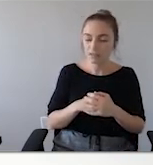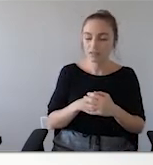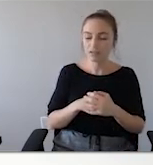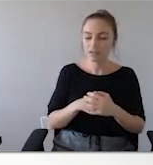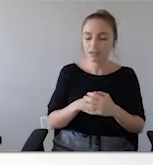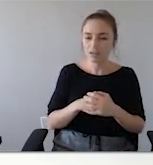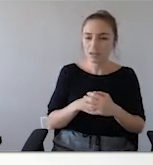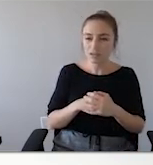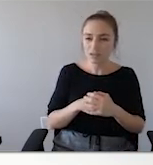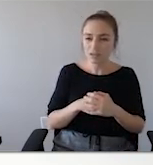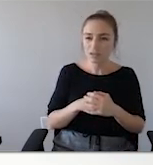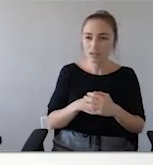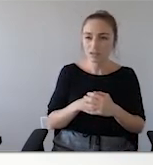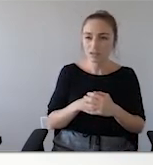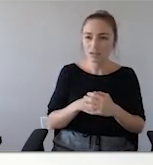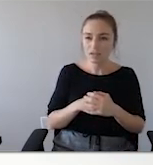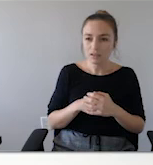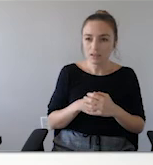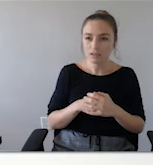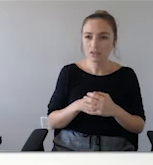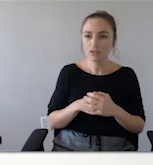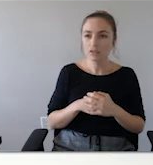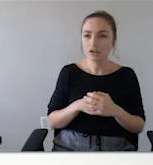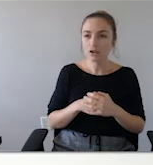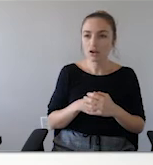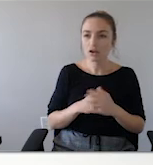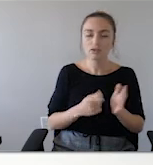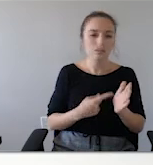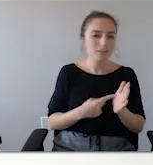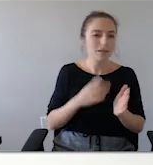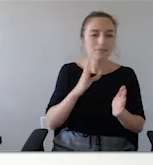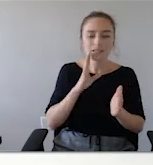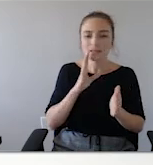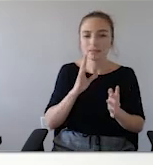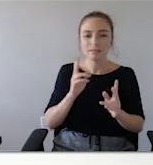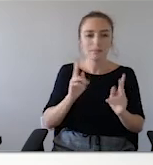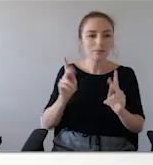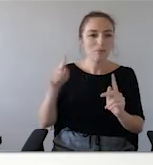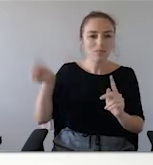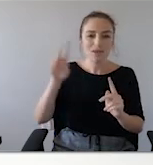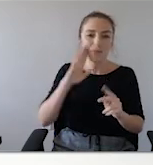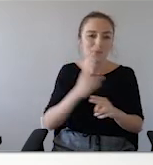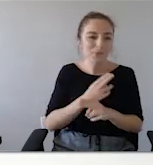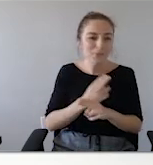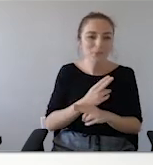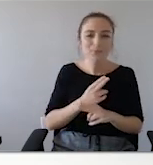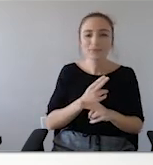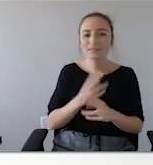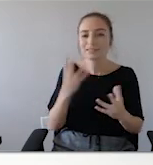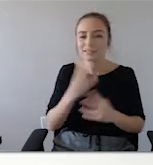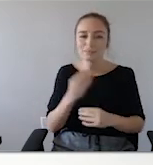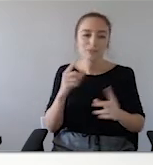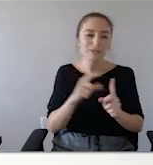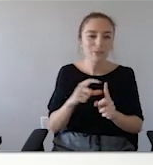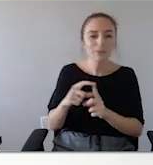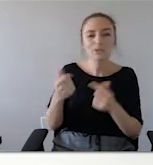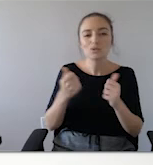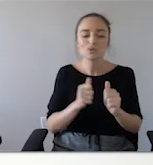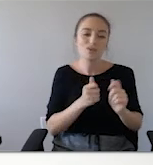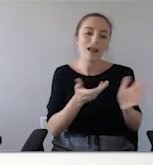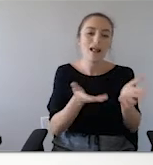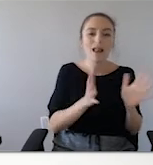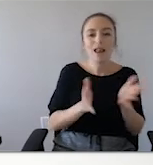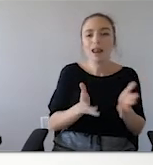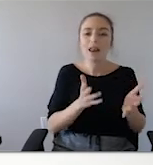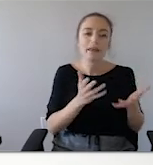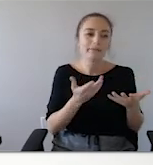these pretty words, how they're going to accommodate your child, but what will tell your story is the data. And don't just give me the